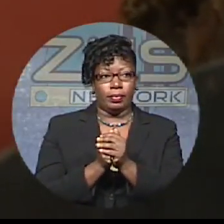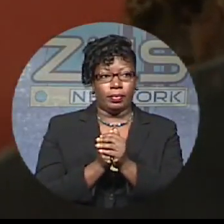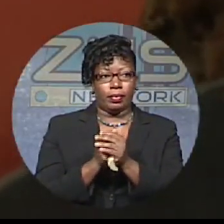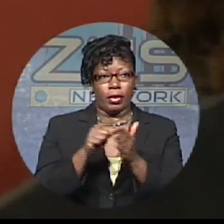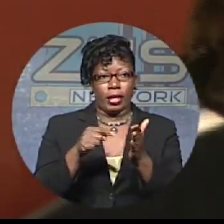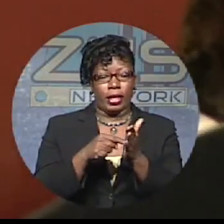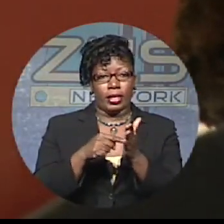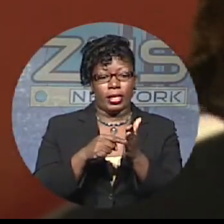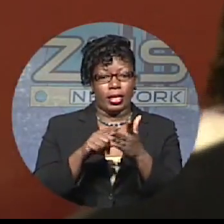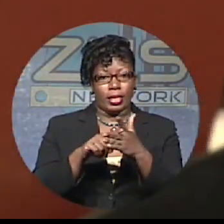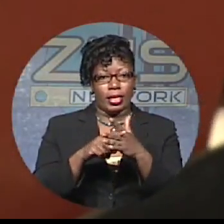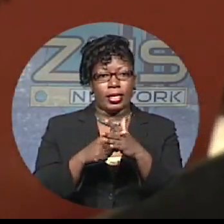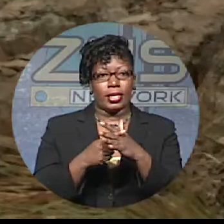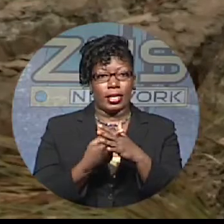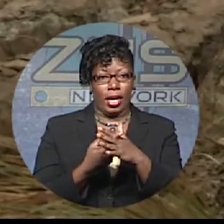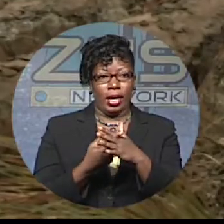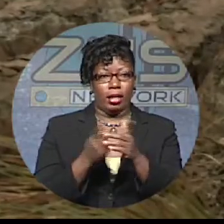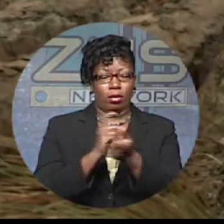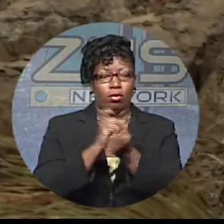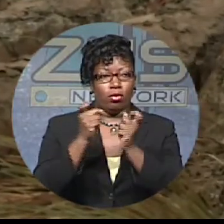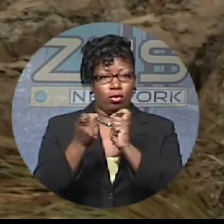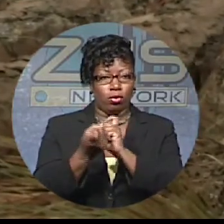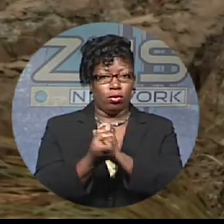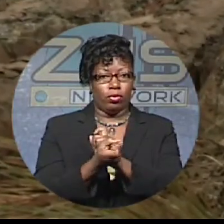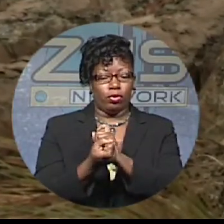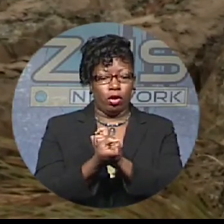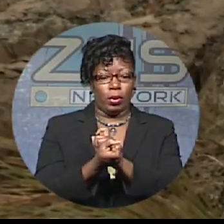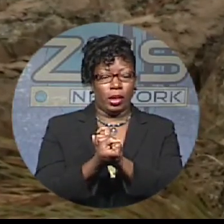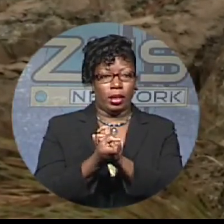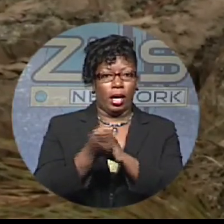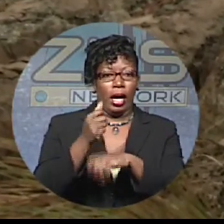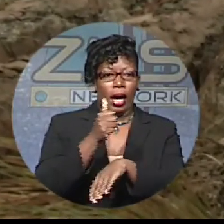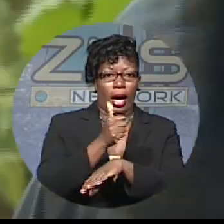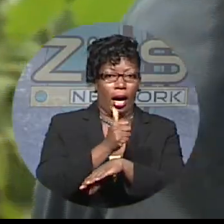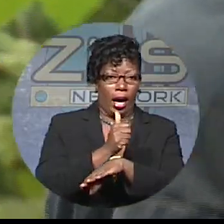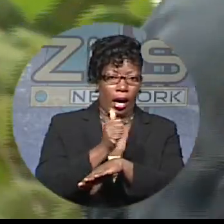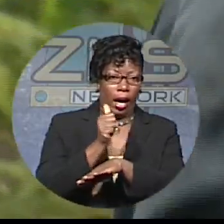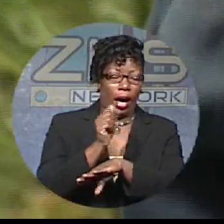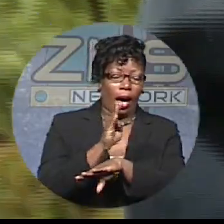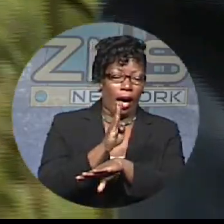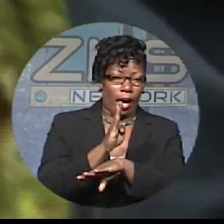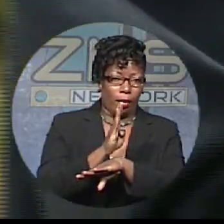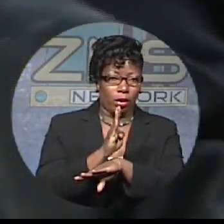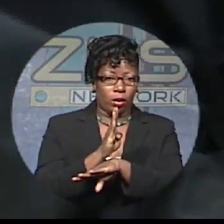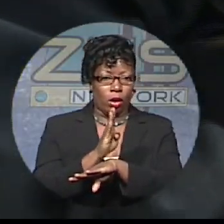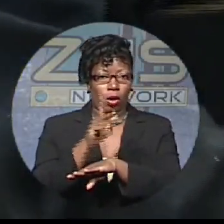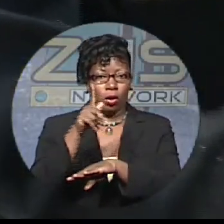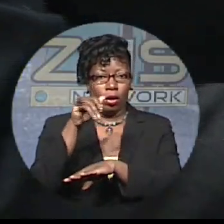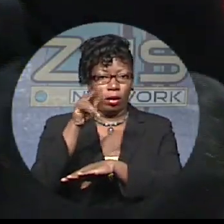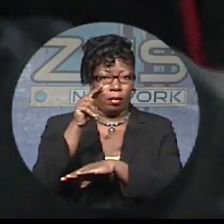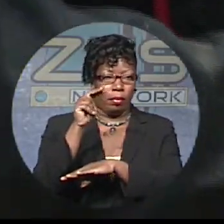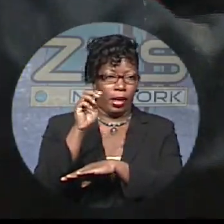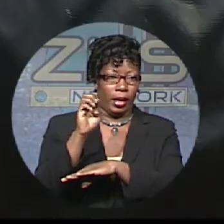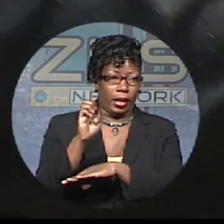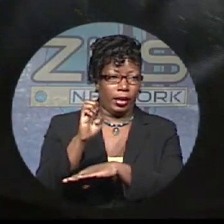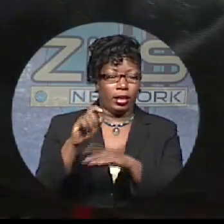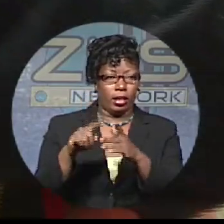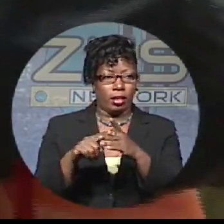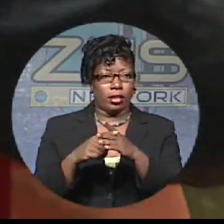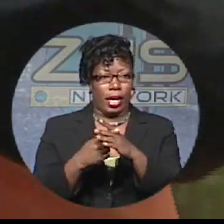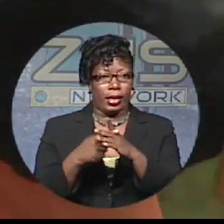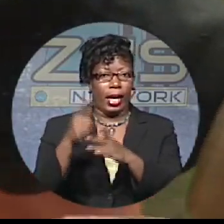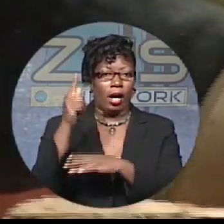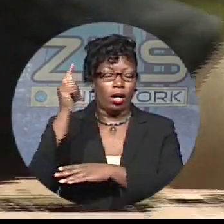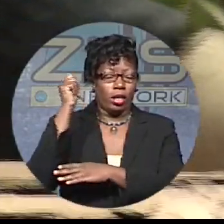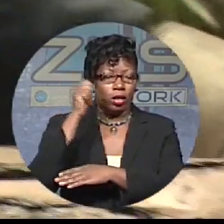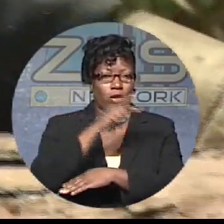This is just the start of transforming the Abaco pine. That is a labor-intensive task. But for Terrence Rogers, who is one